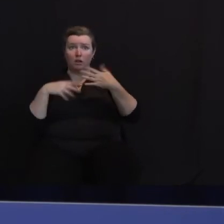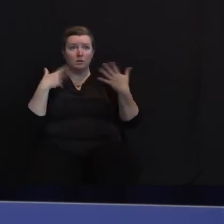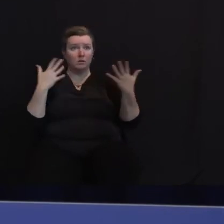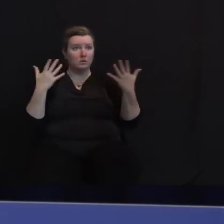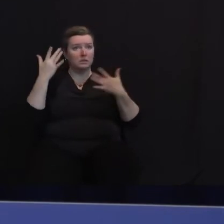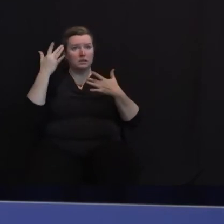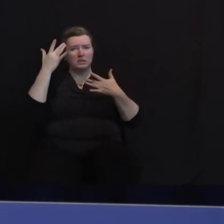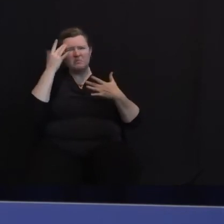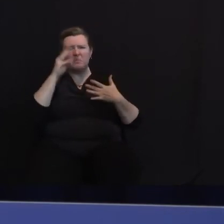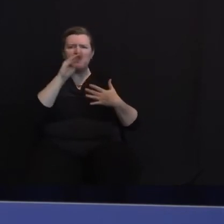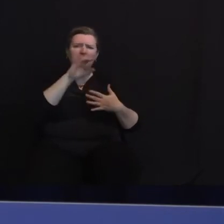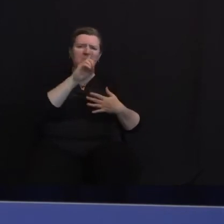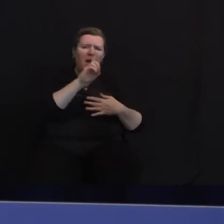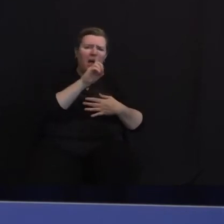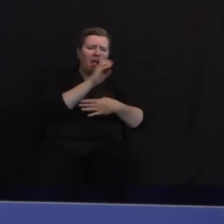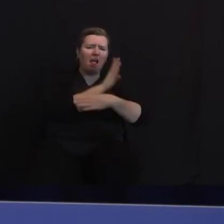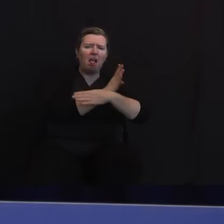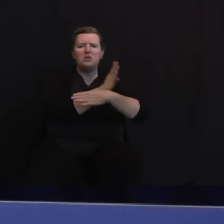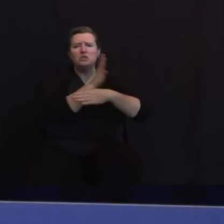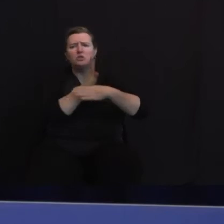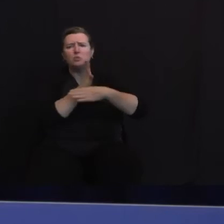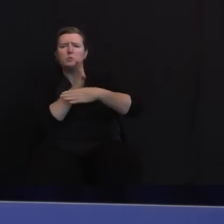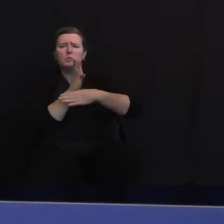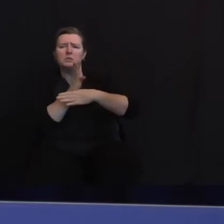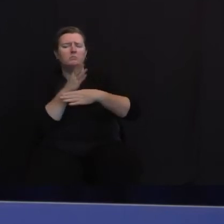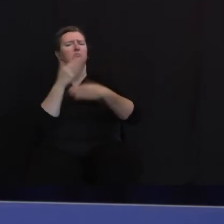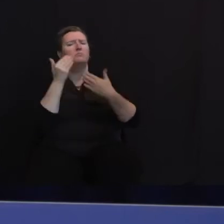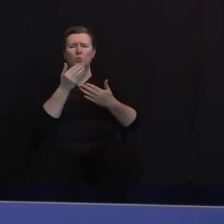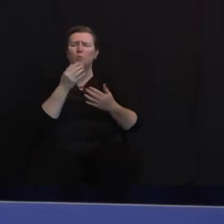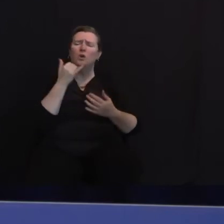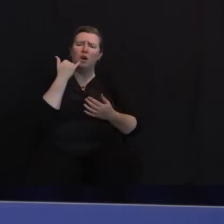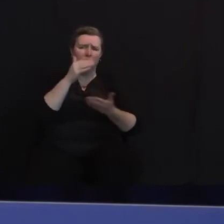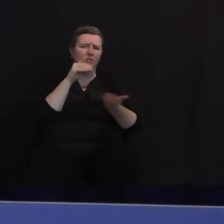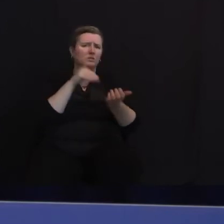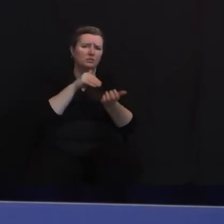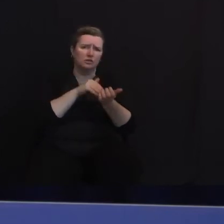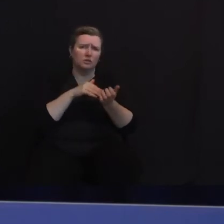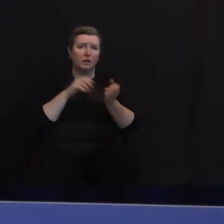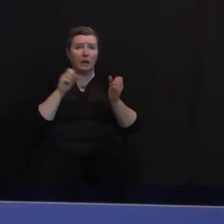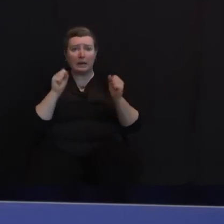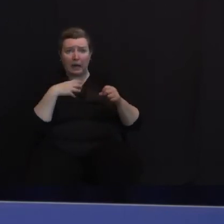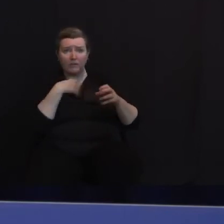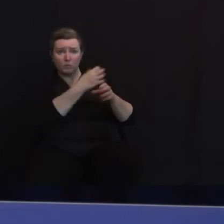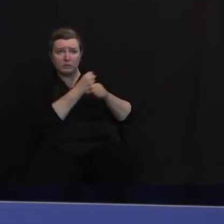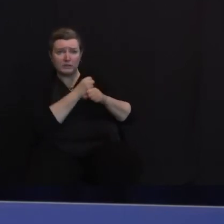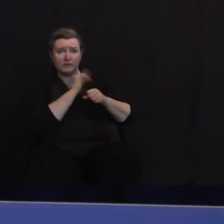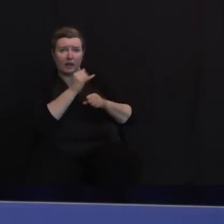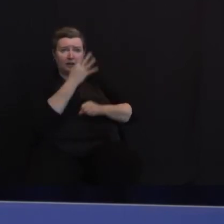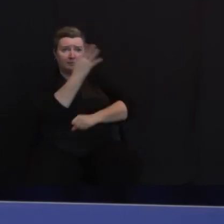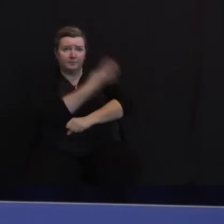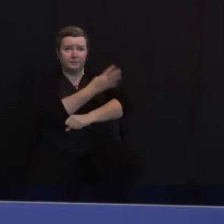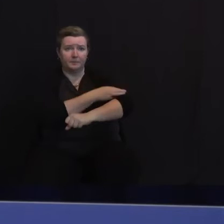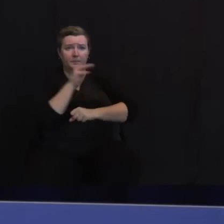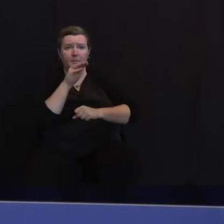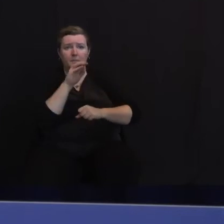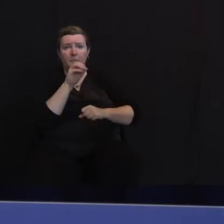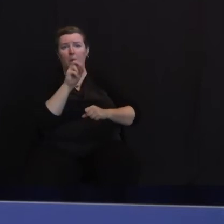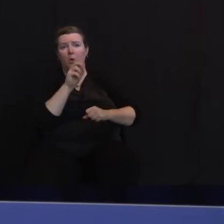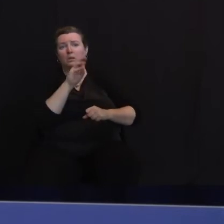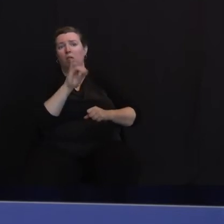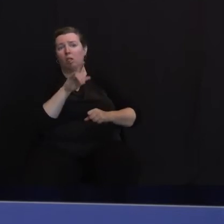moderate symptoms, call your healthcare provider, see if you are a candidate for monoclonal antibodies.